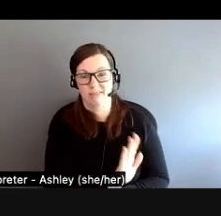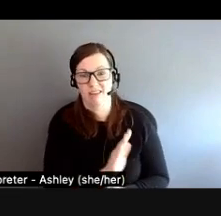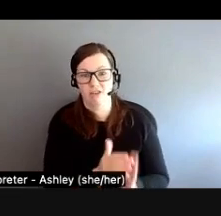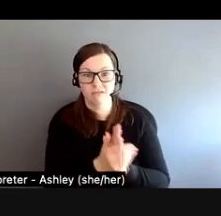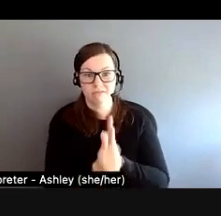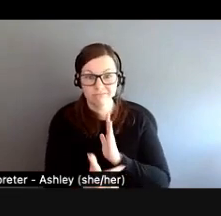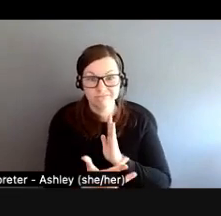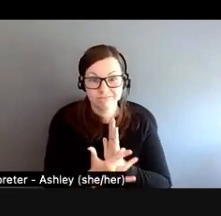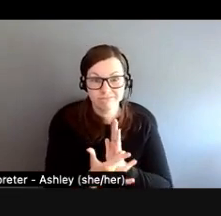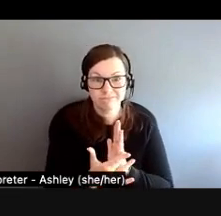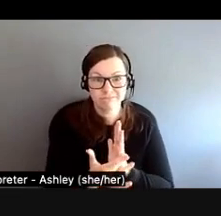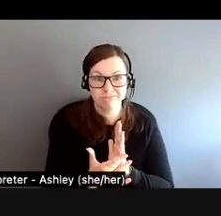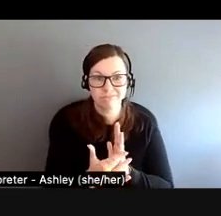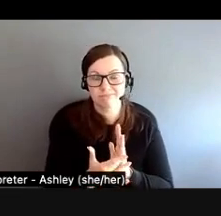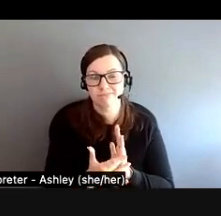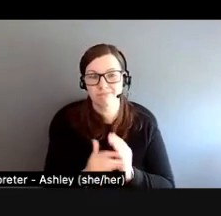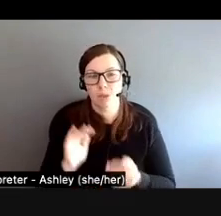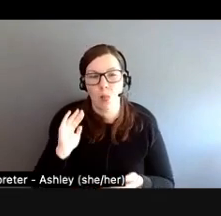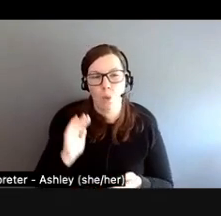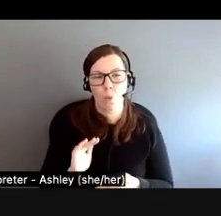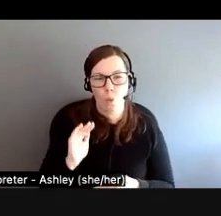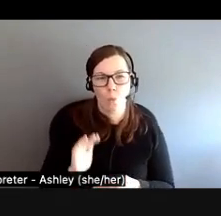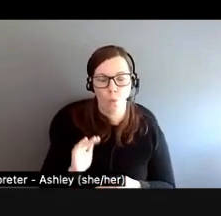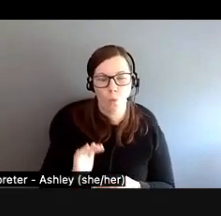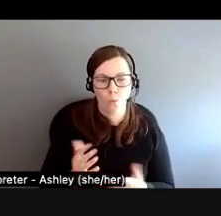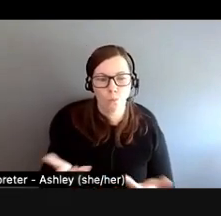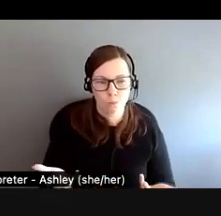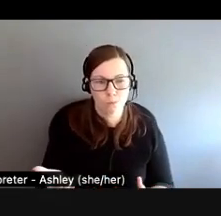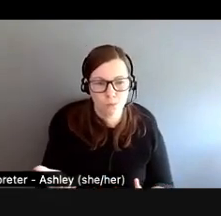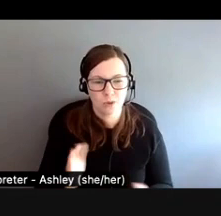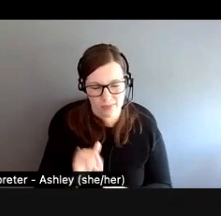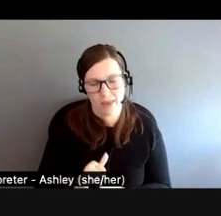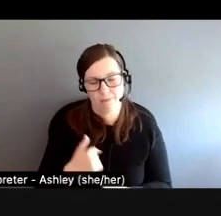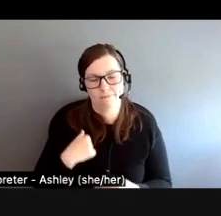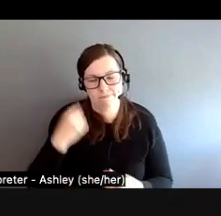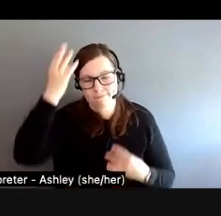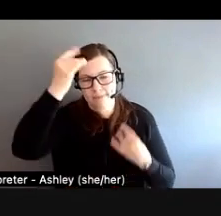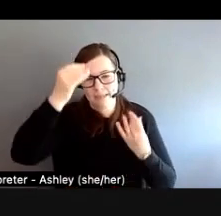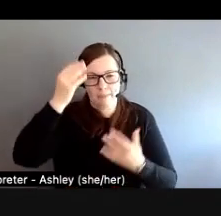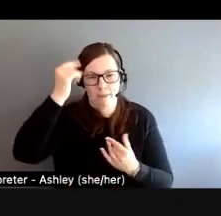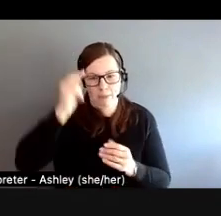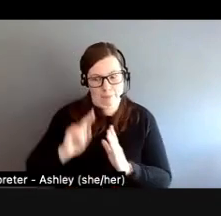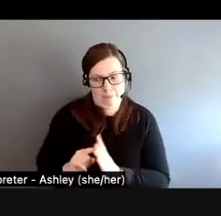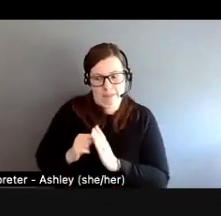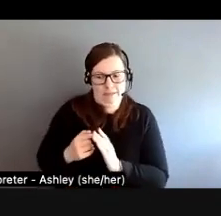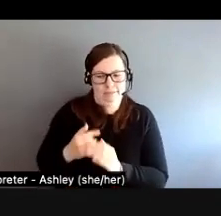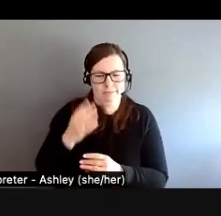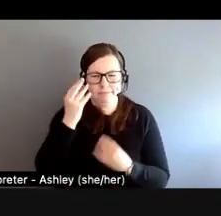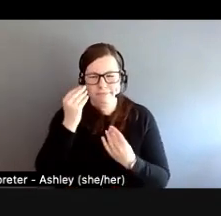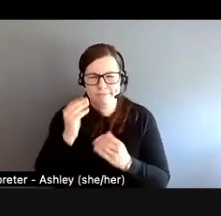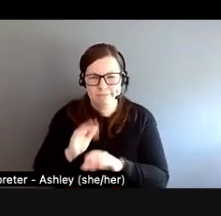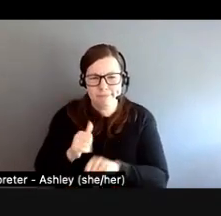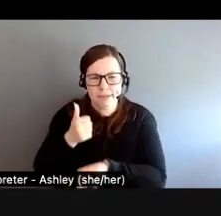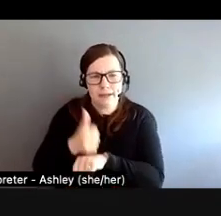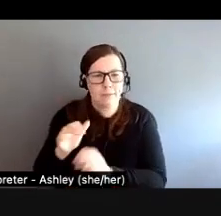have to consider while we are building up or creating or strategizing for